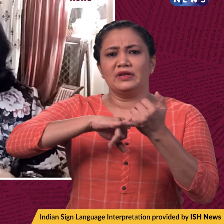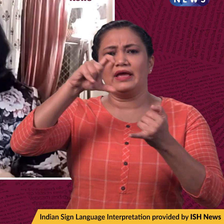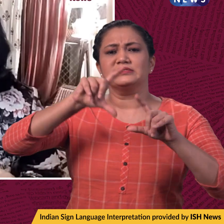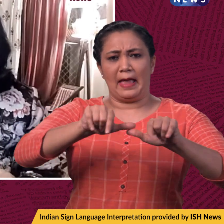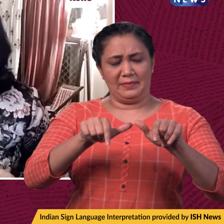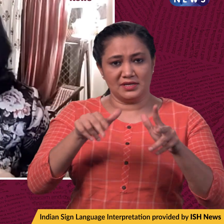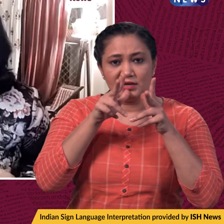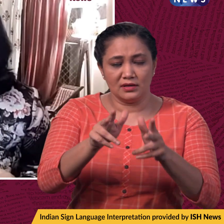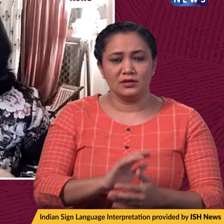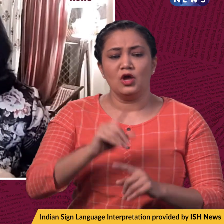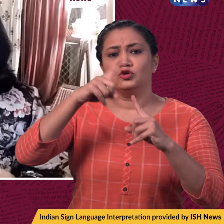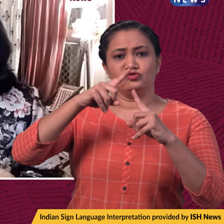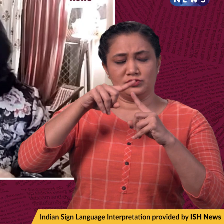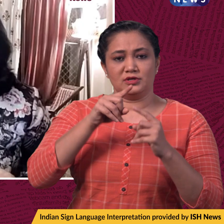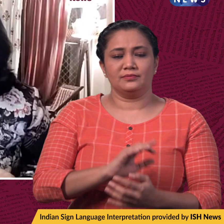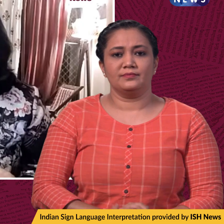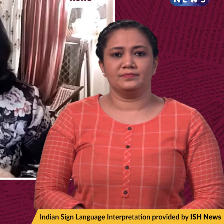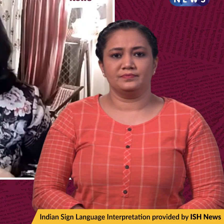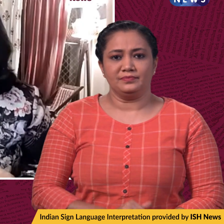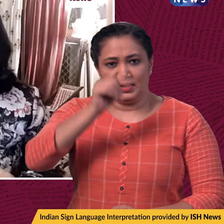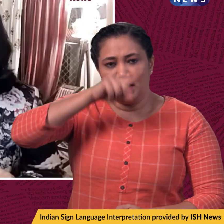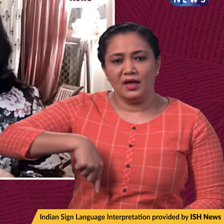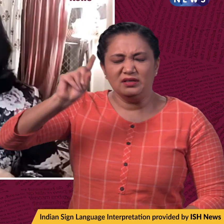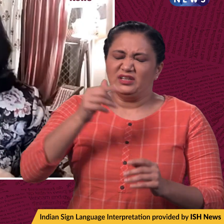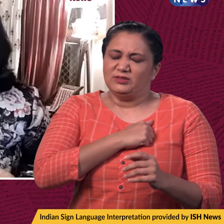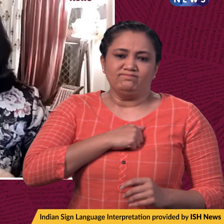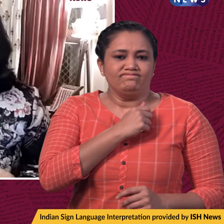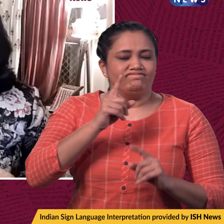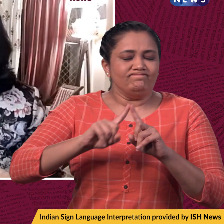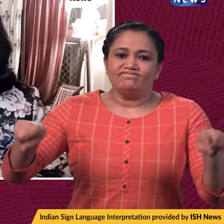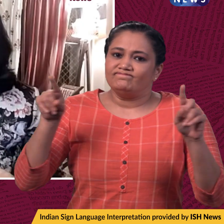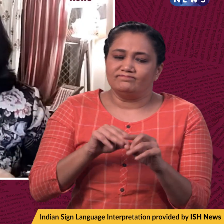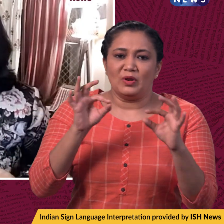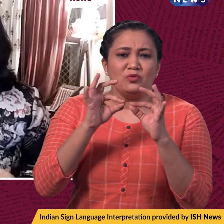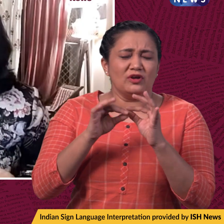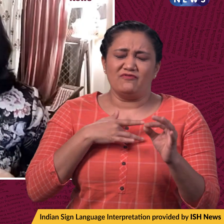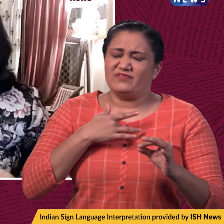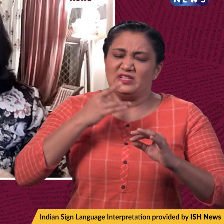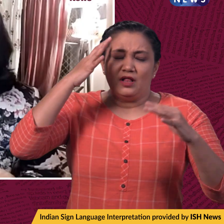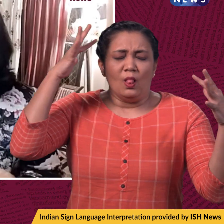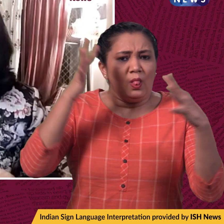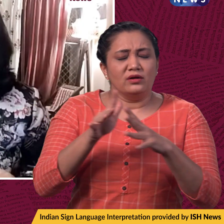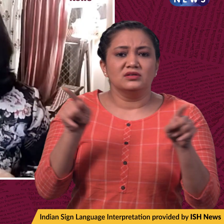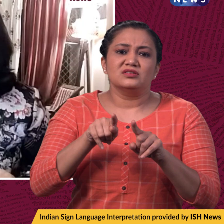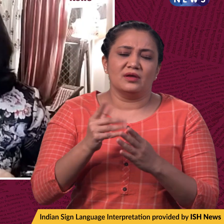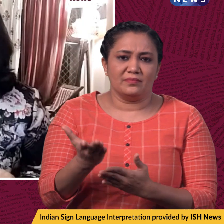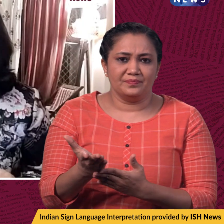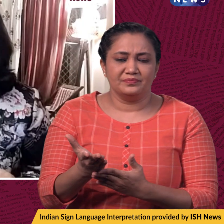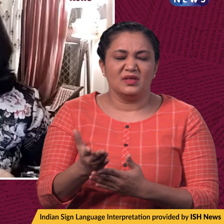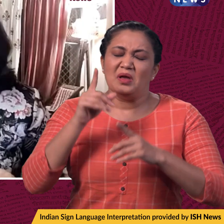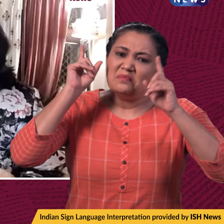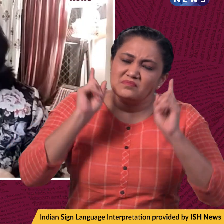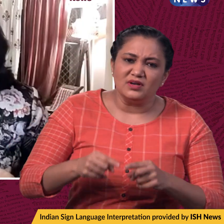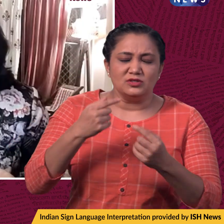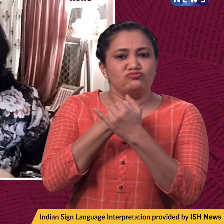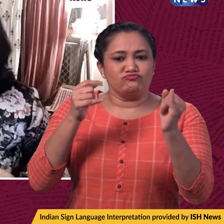UN SC meeting on Tuesday, India condemned Bucha killings as deeply disturbing and supported the